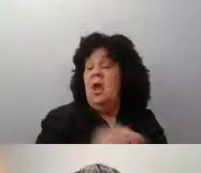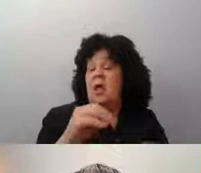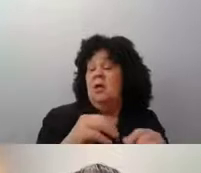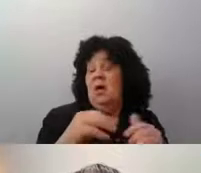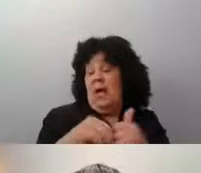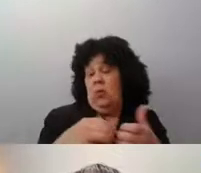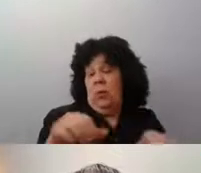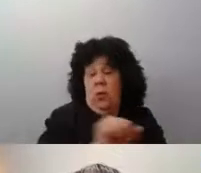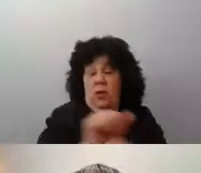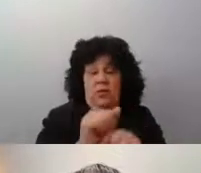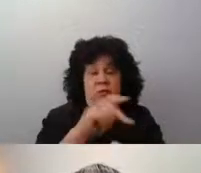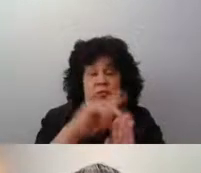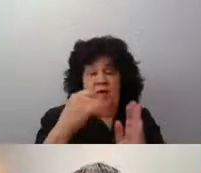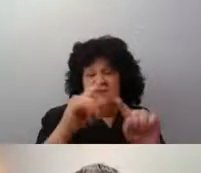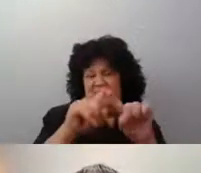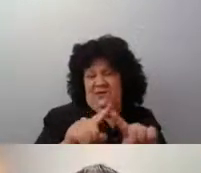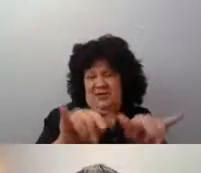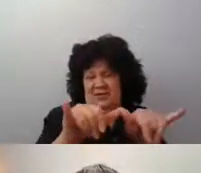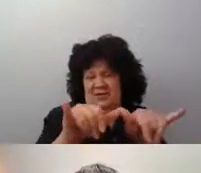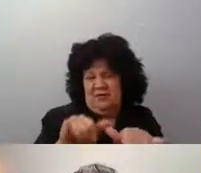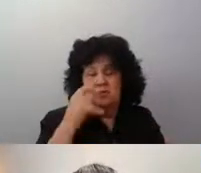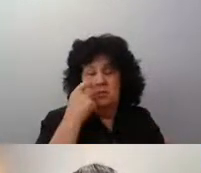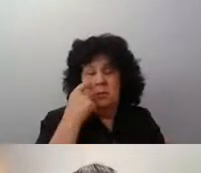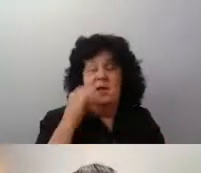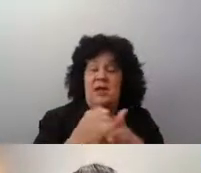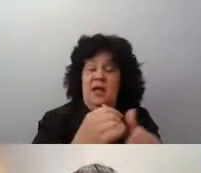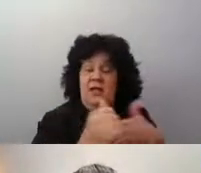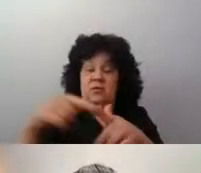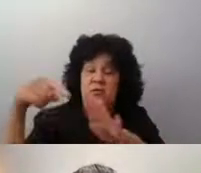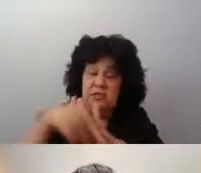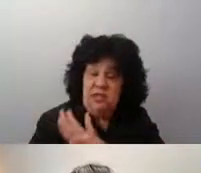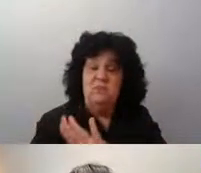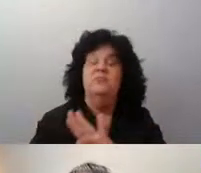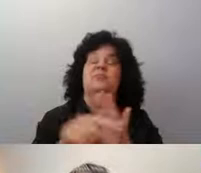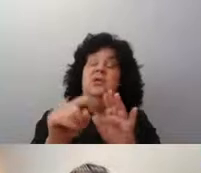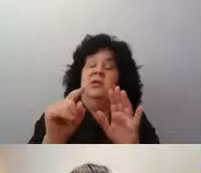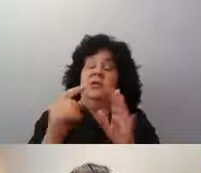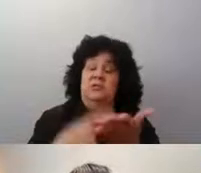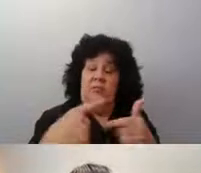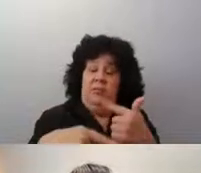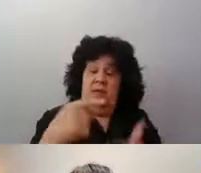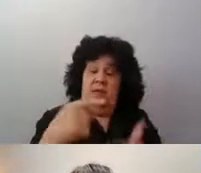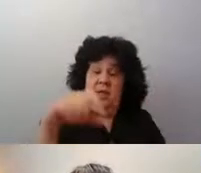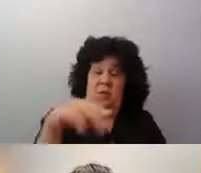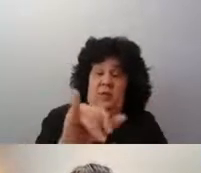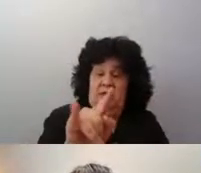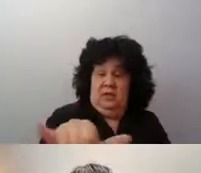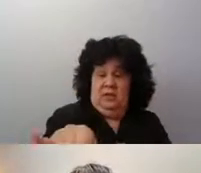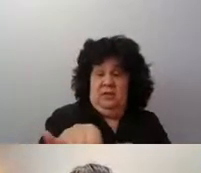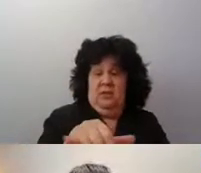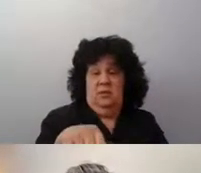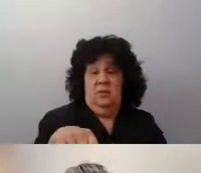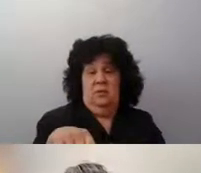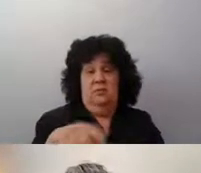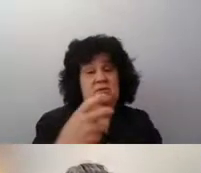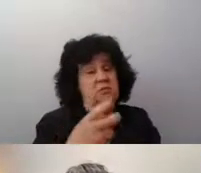by the way, led to that deep discussion about equity and environmental justice. While challenging at times, because